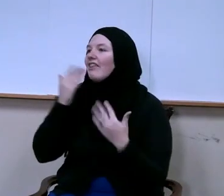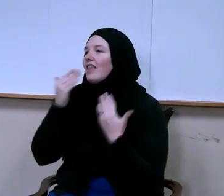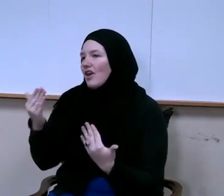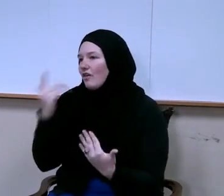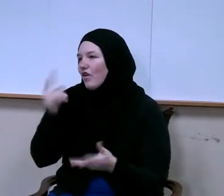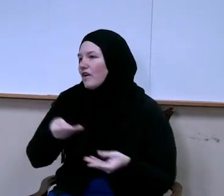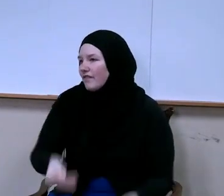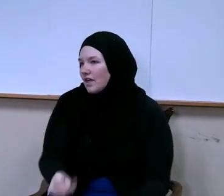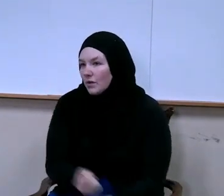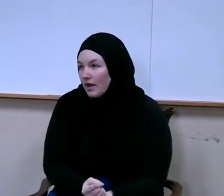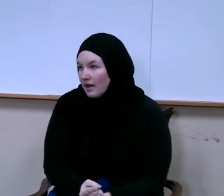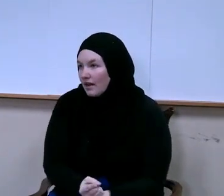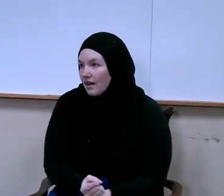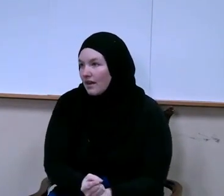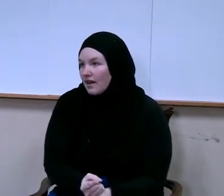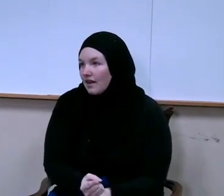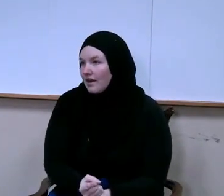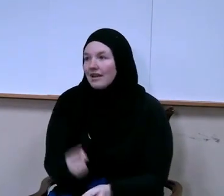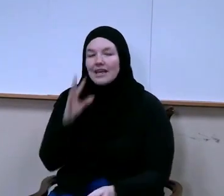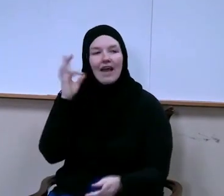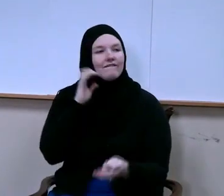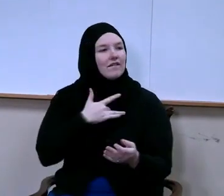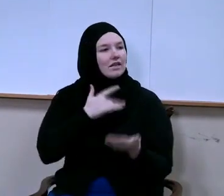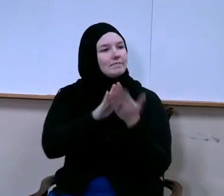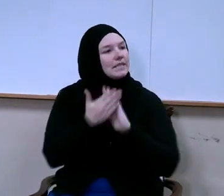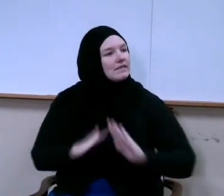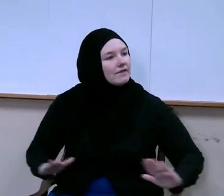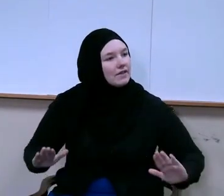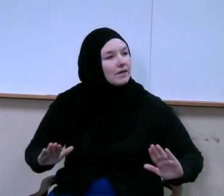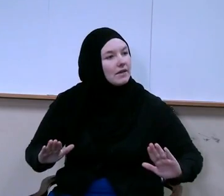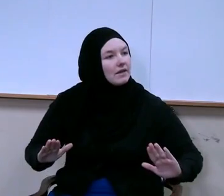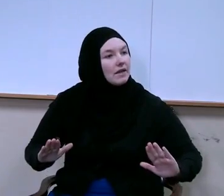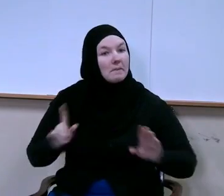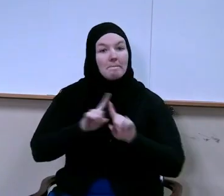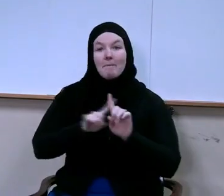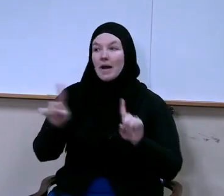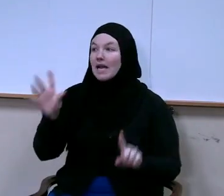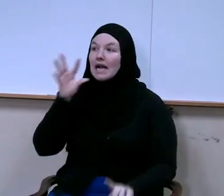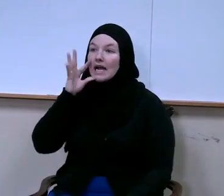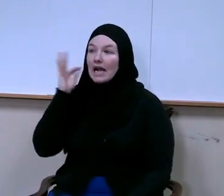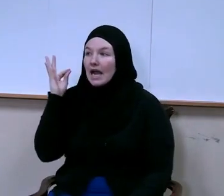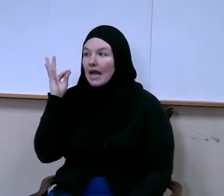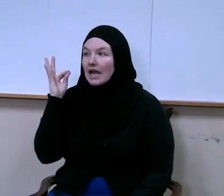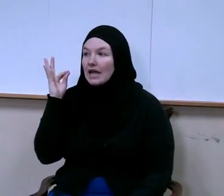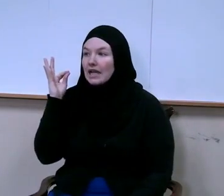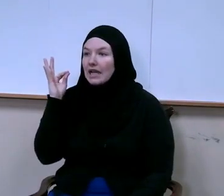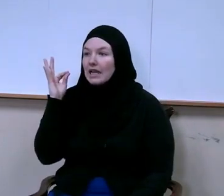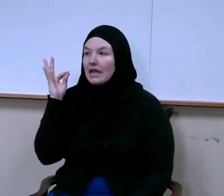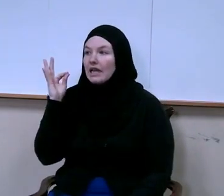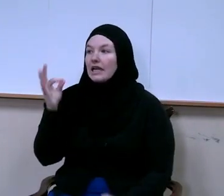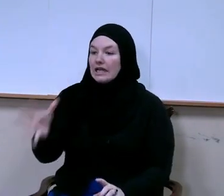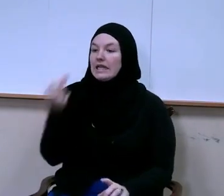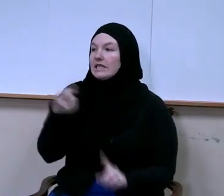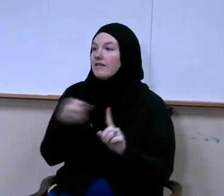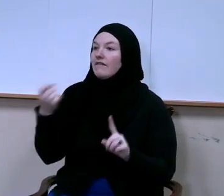for feeding her, and she feels peaceful. But when a cat steals something from